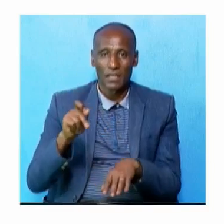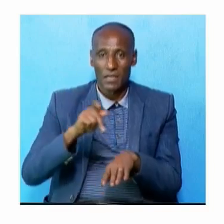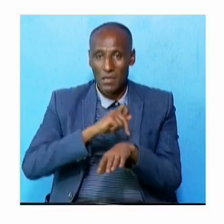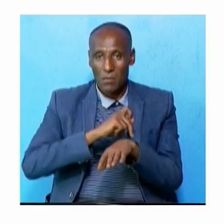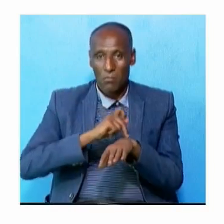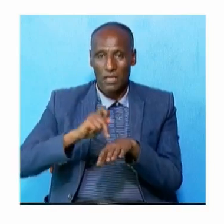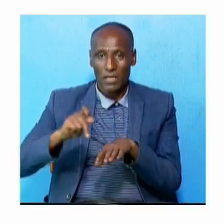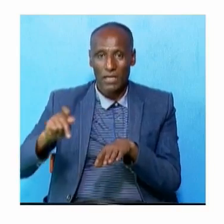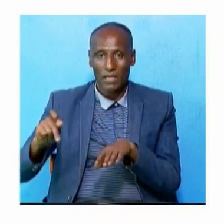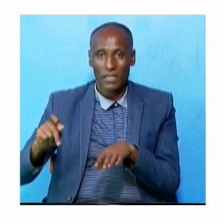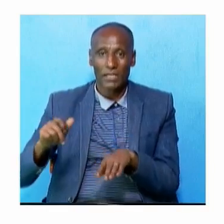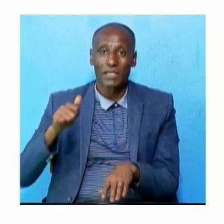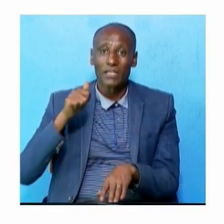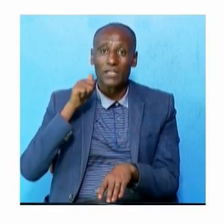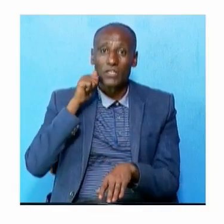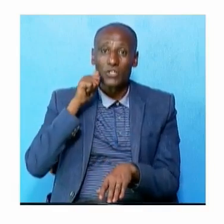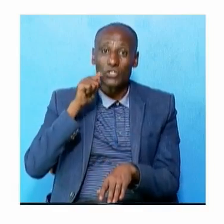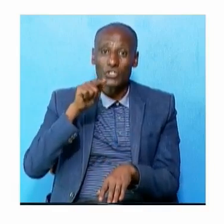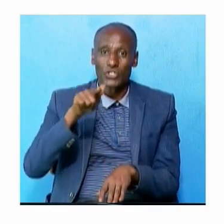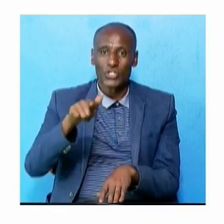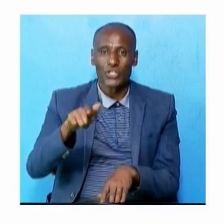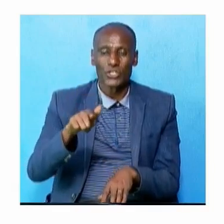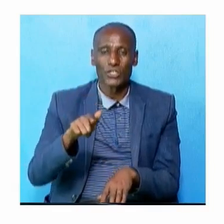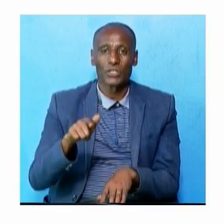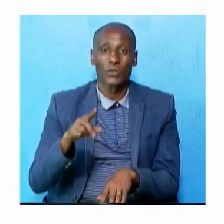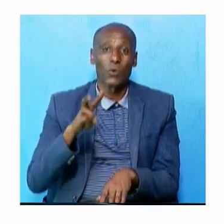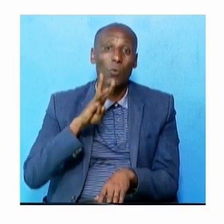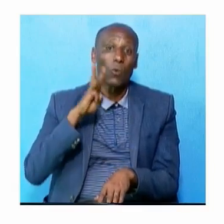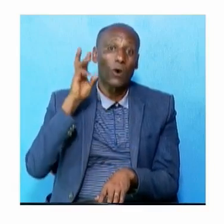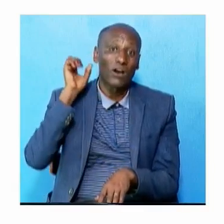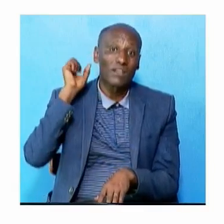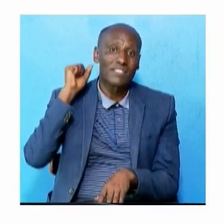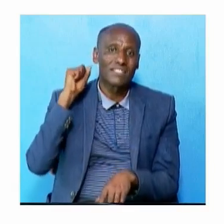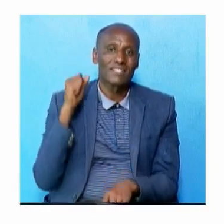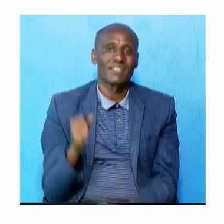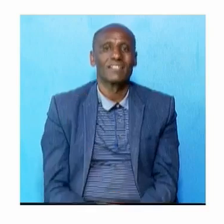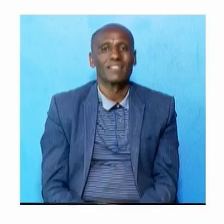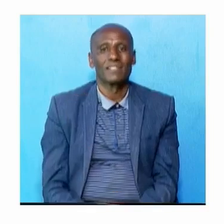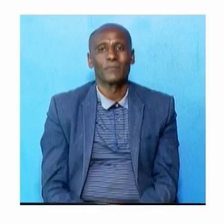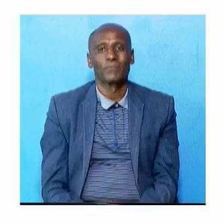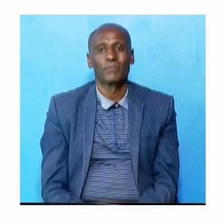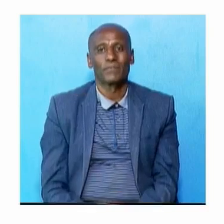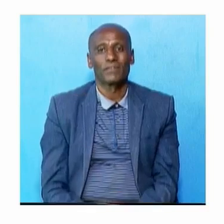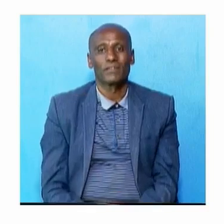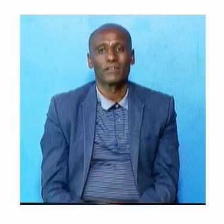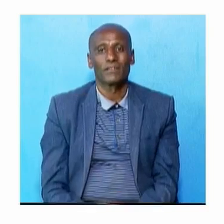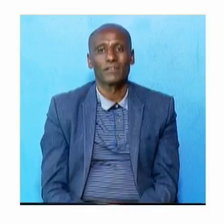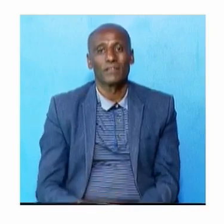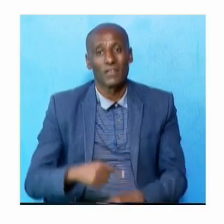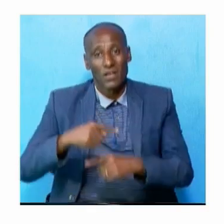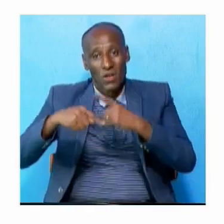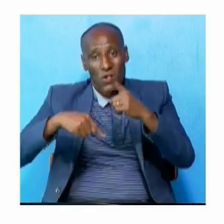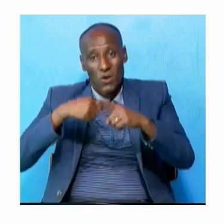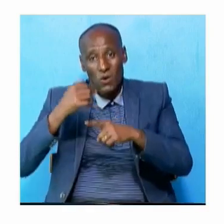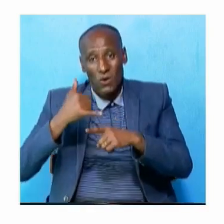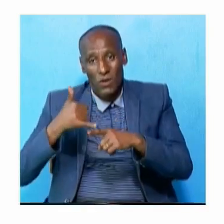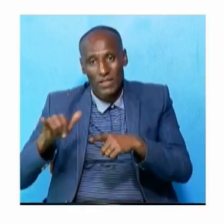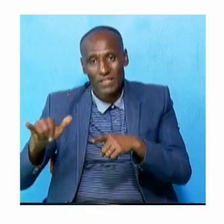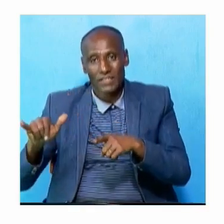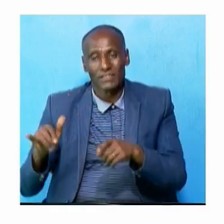She was going